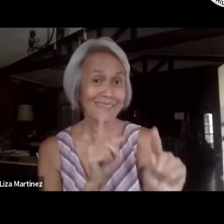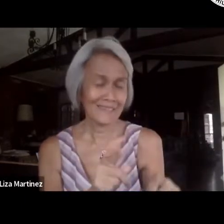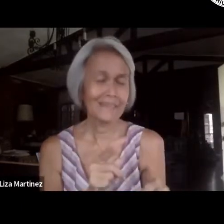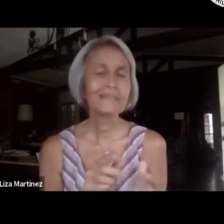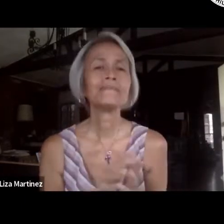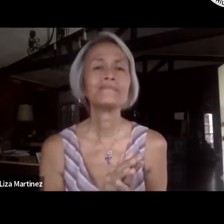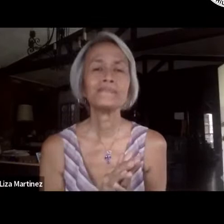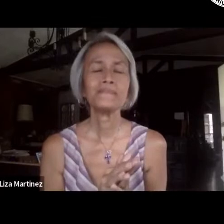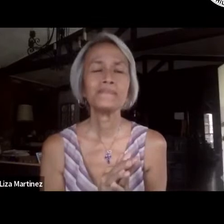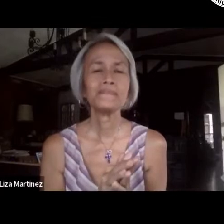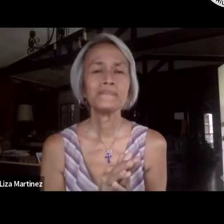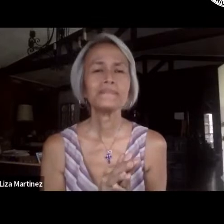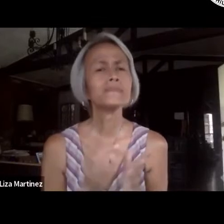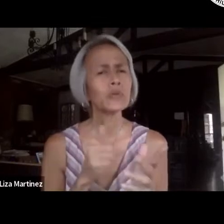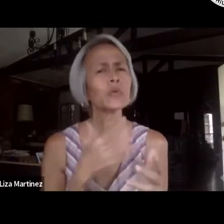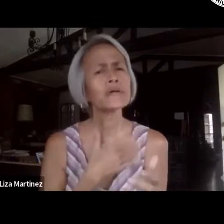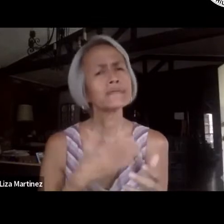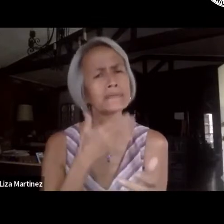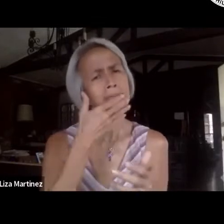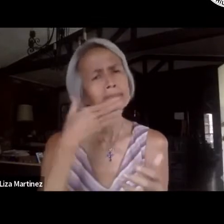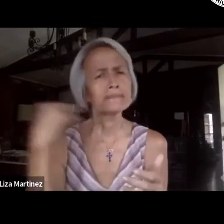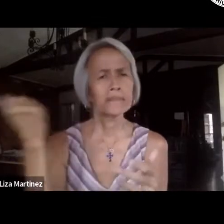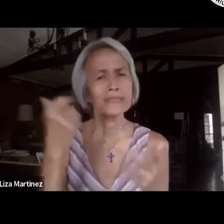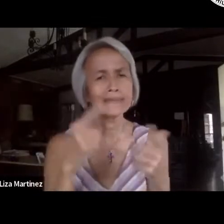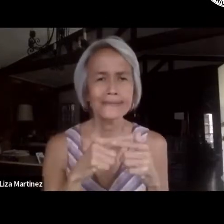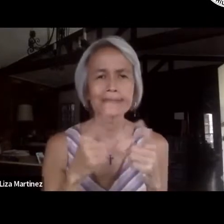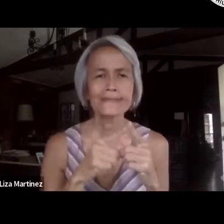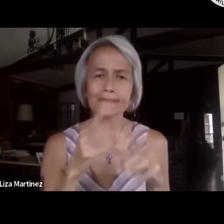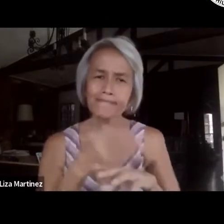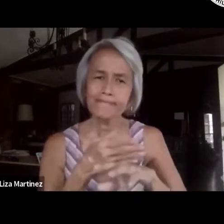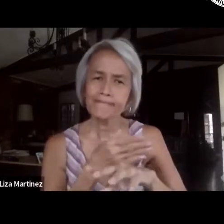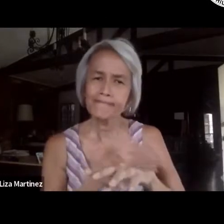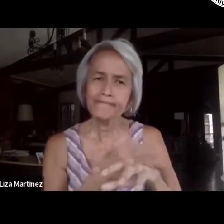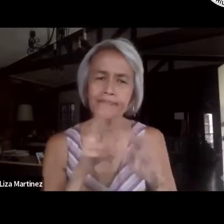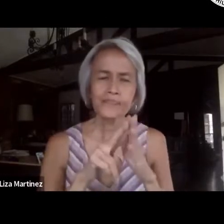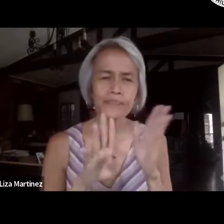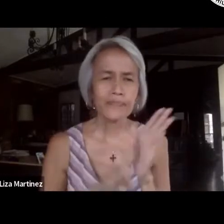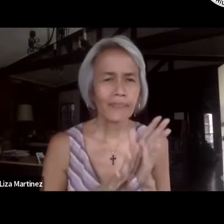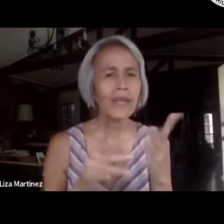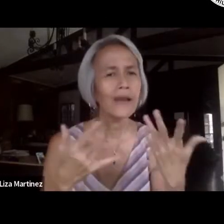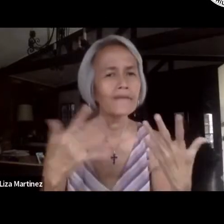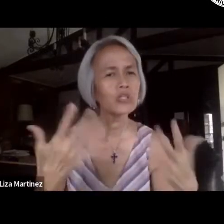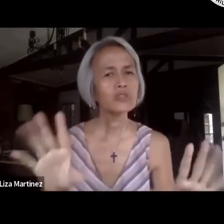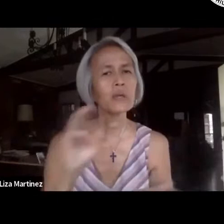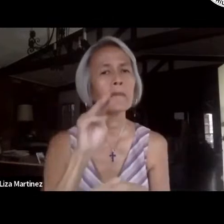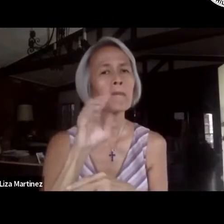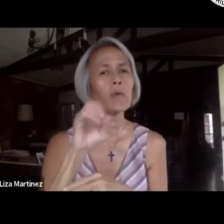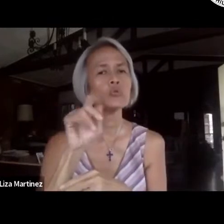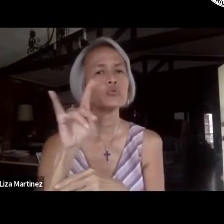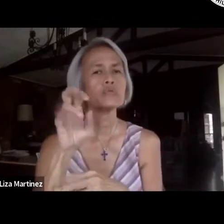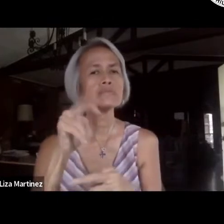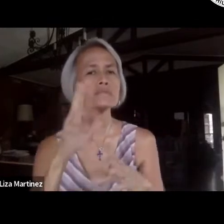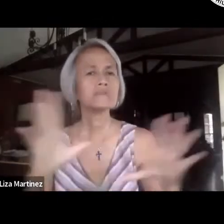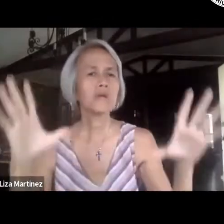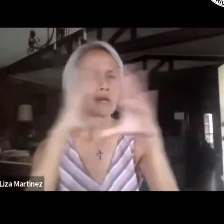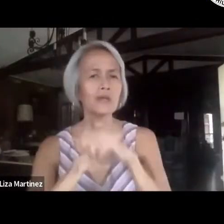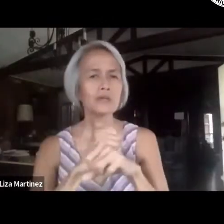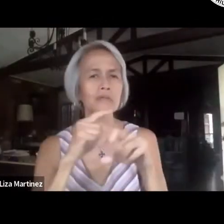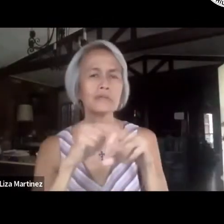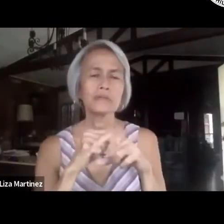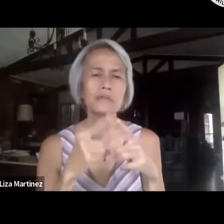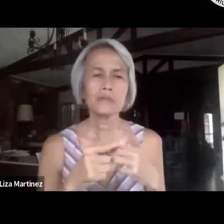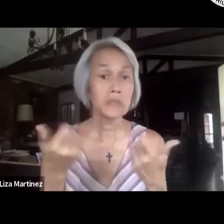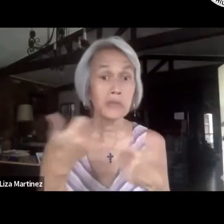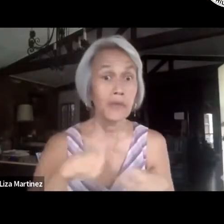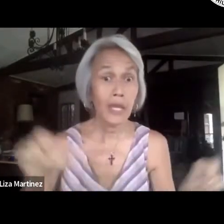best version of the bills. Again, thank you to everyone. There's a motion by the Honorable Gato to adjourn this committee meeting. Is